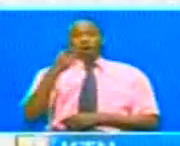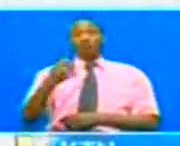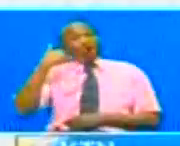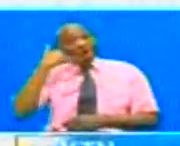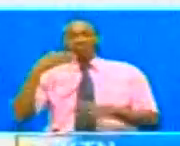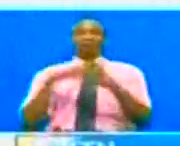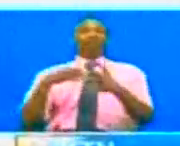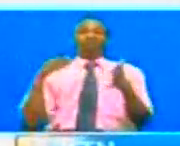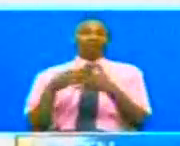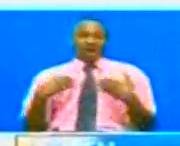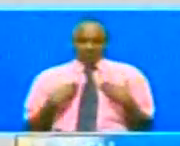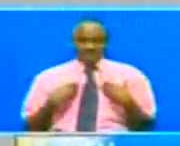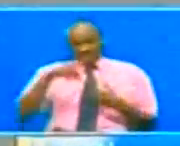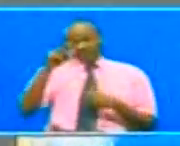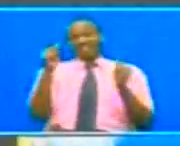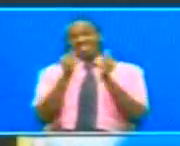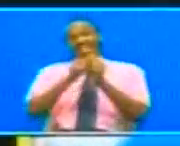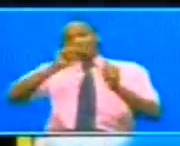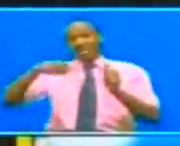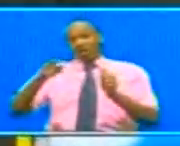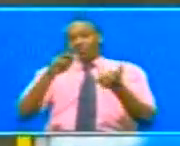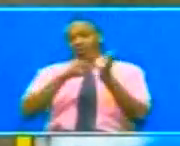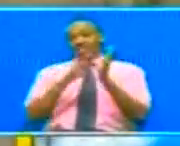of the project, 10 million shillings.